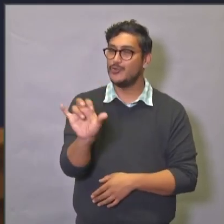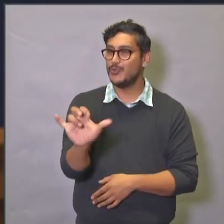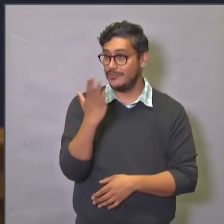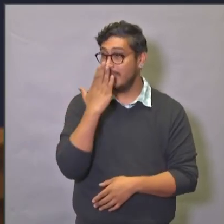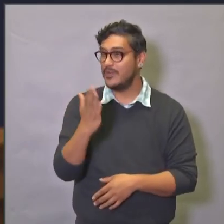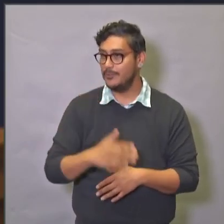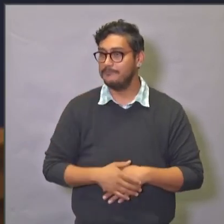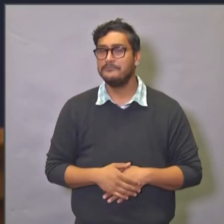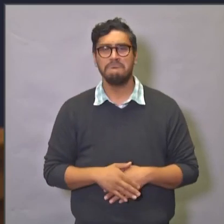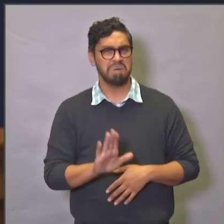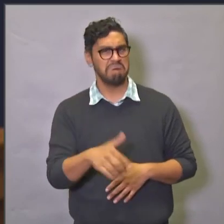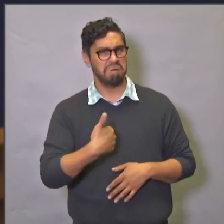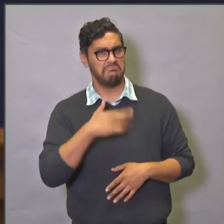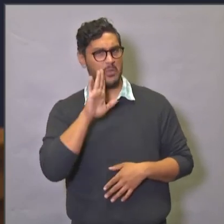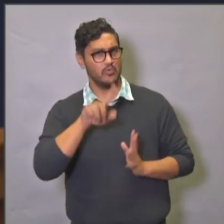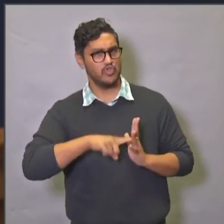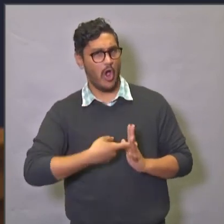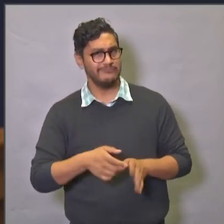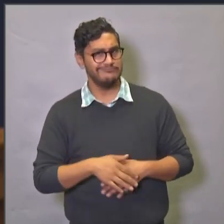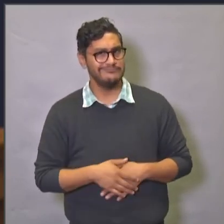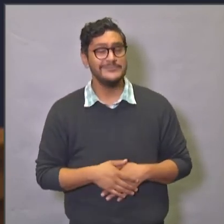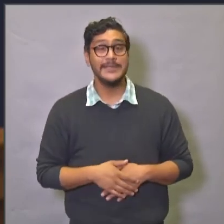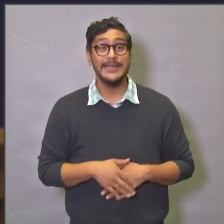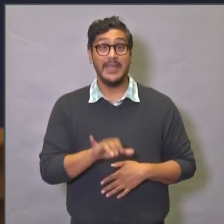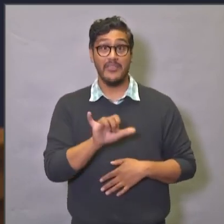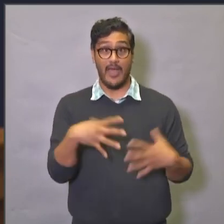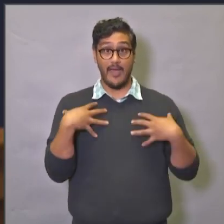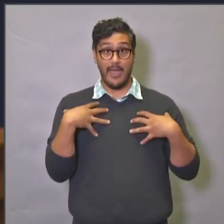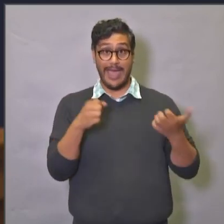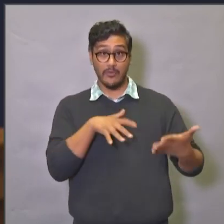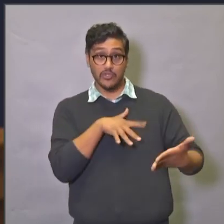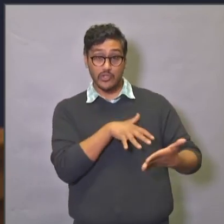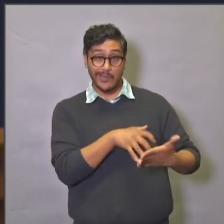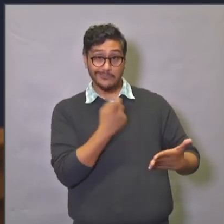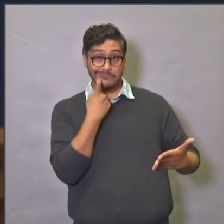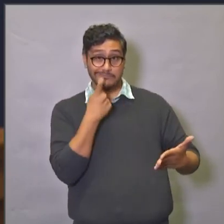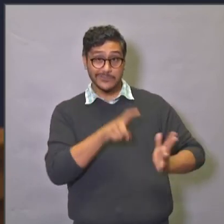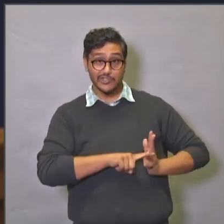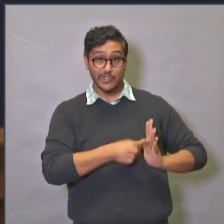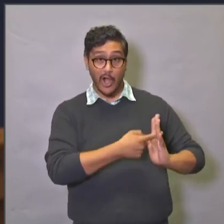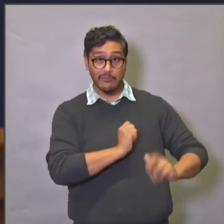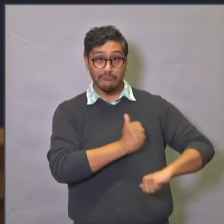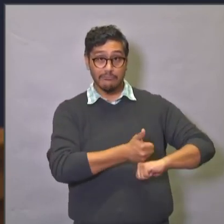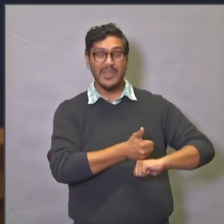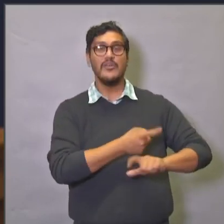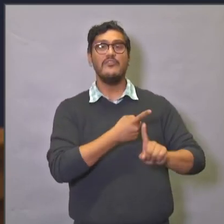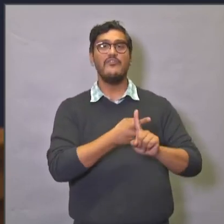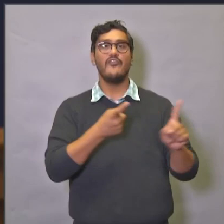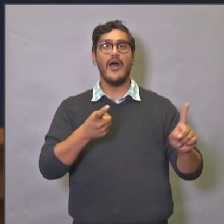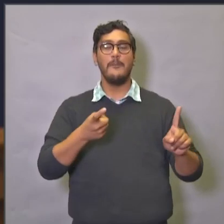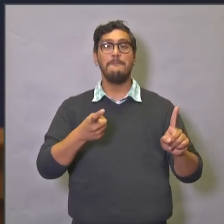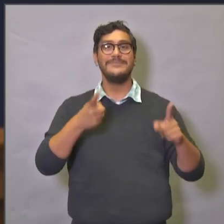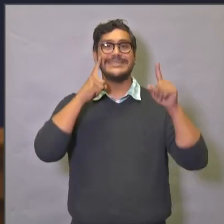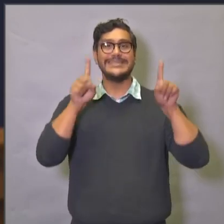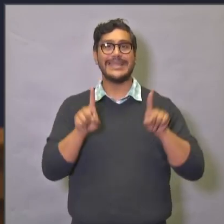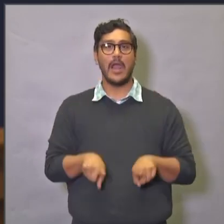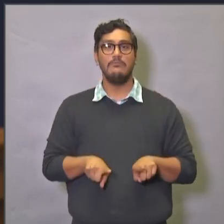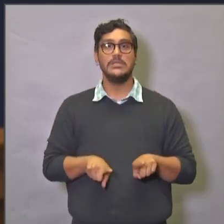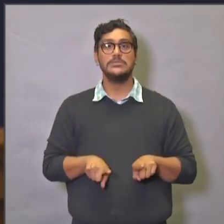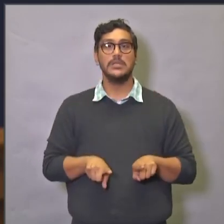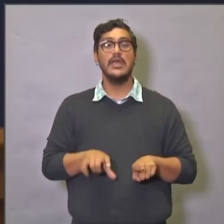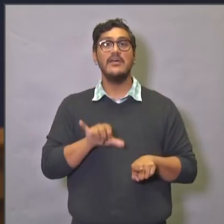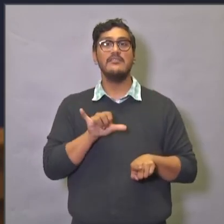Sure. I'll start off by saying that obviously the health study that's being implemented is the result of a settlement that was completed